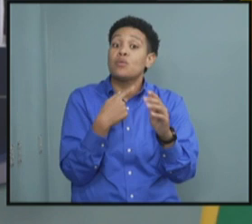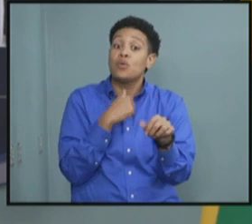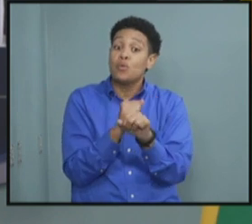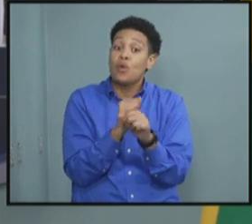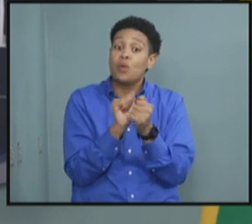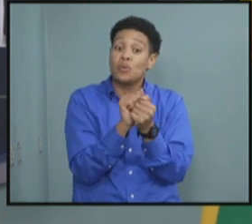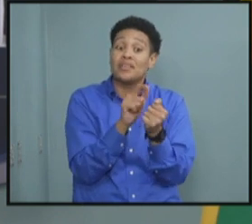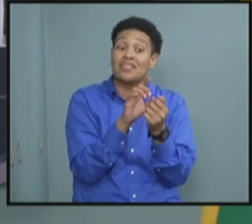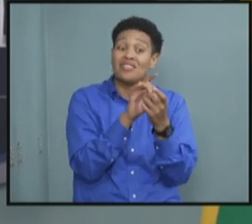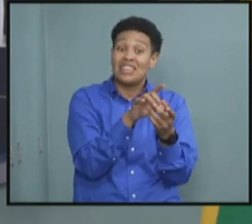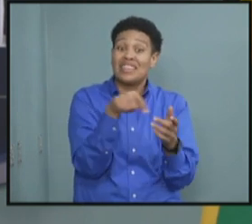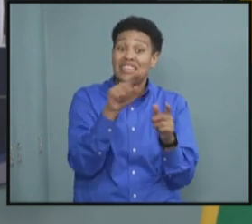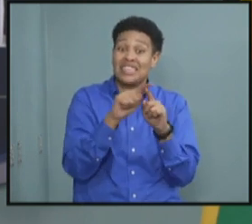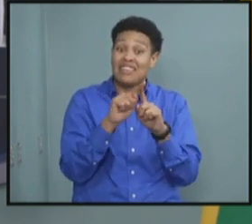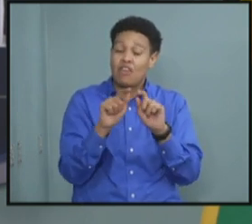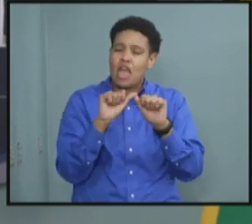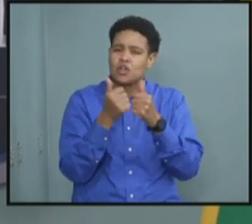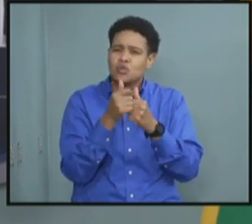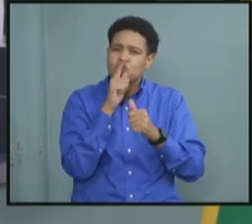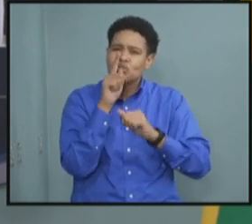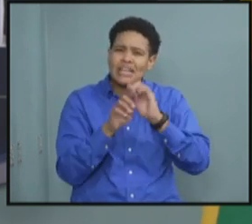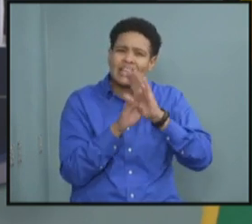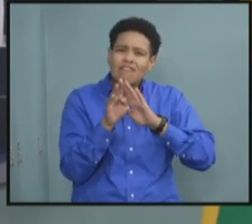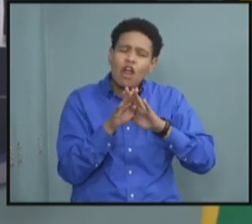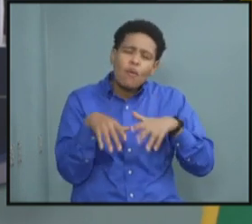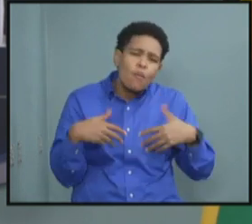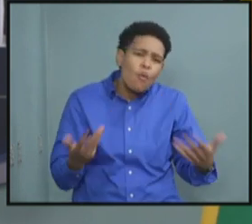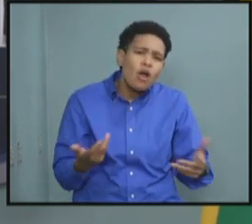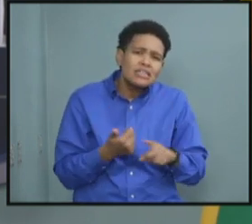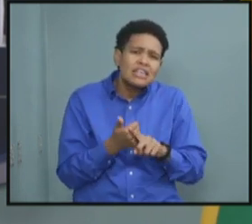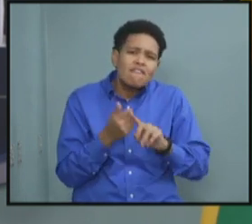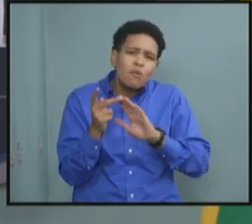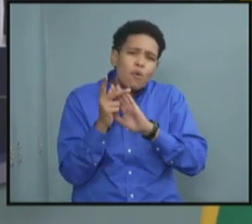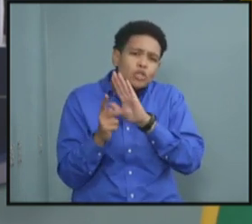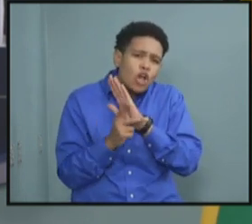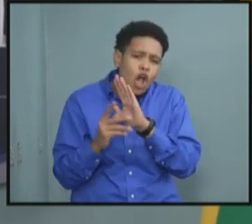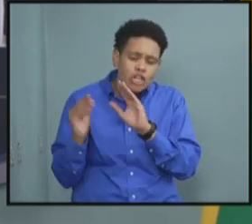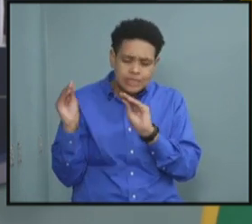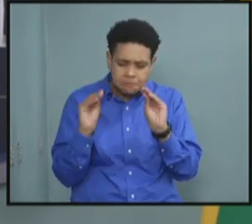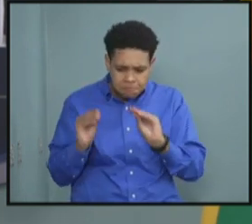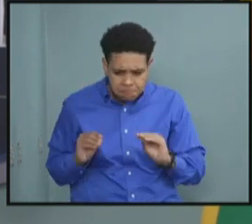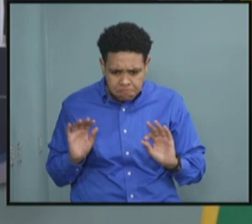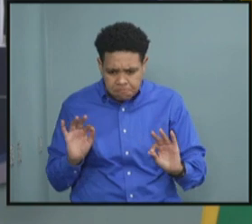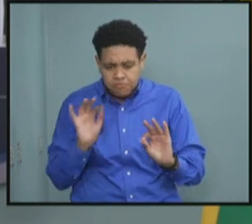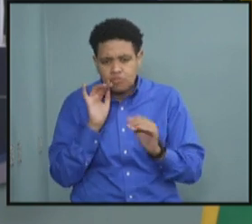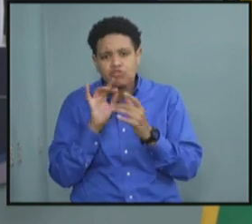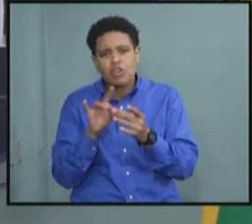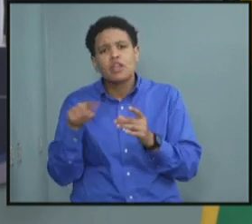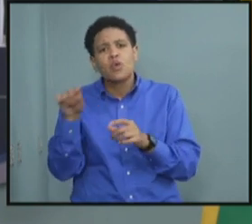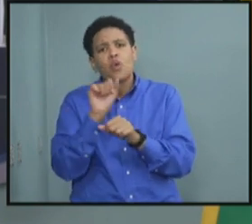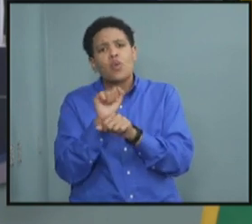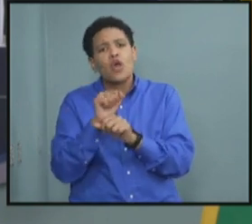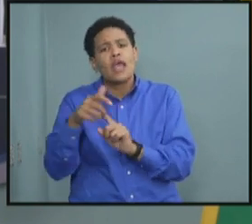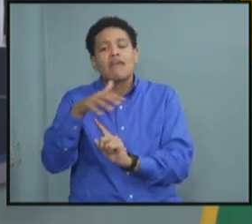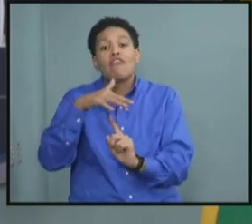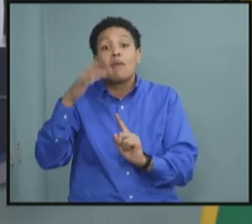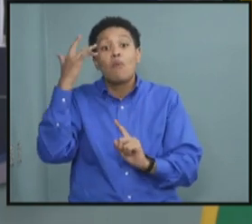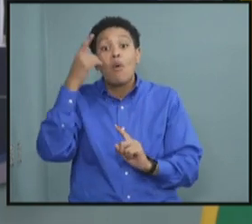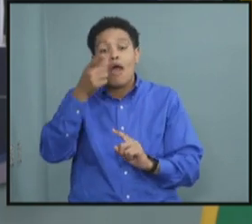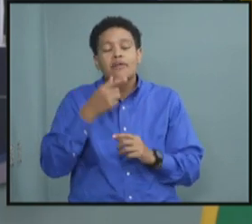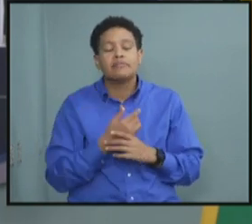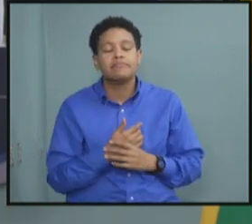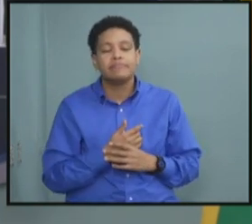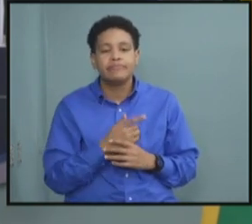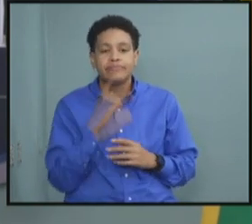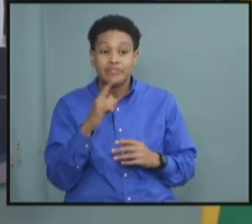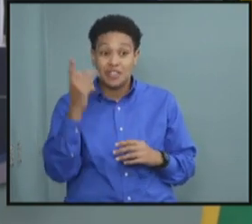respective associations to develop the protocols around those working environments, because,